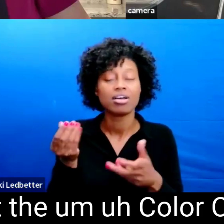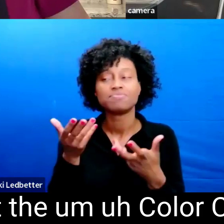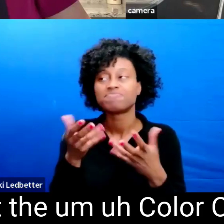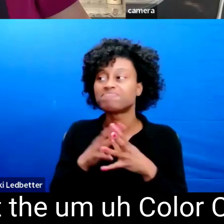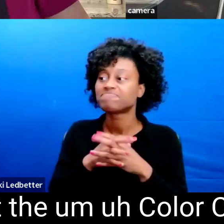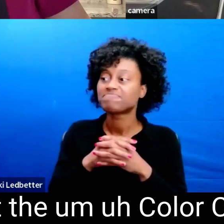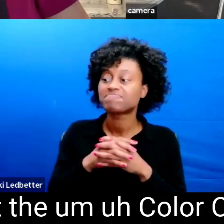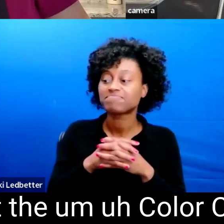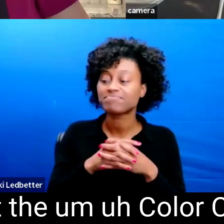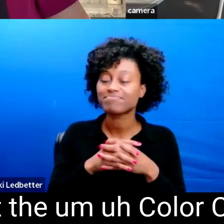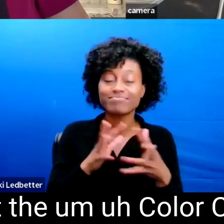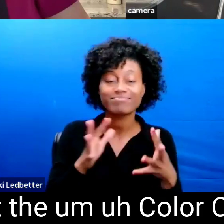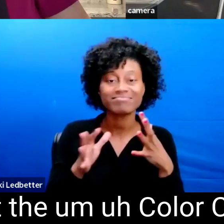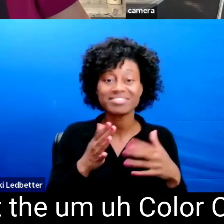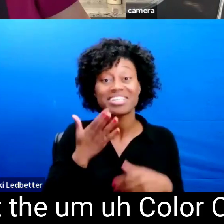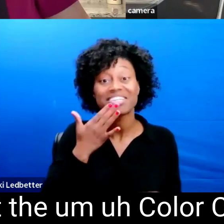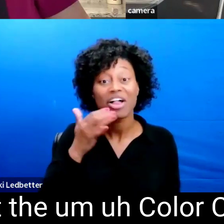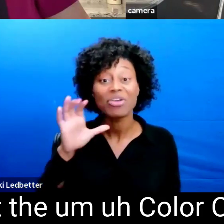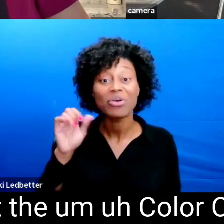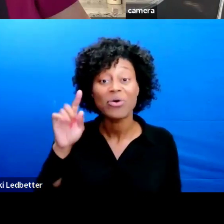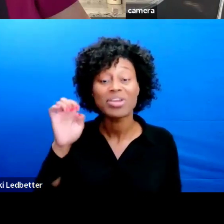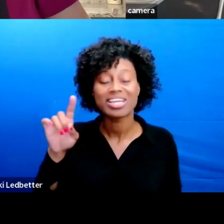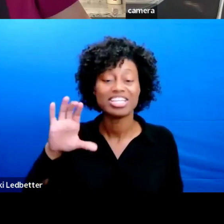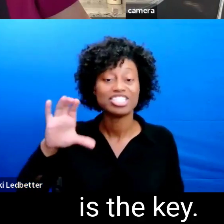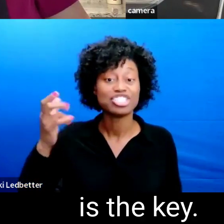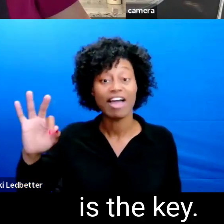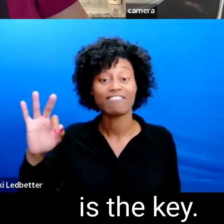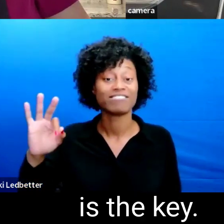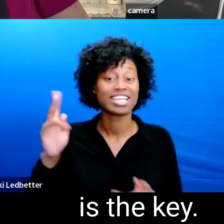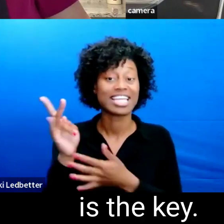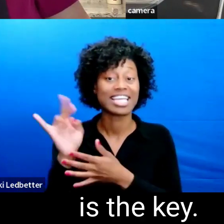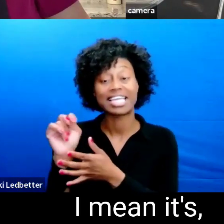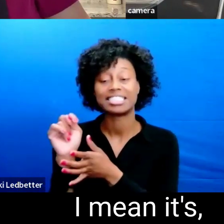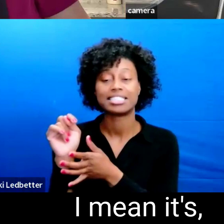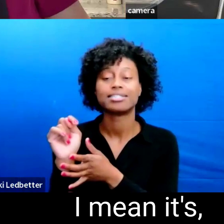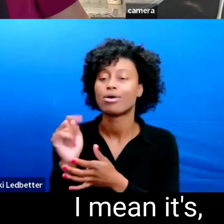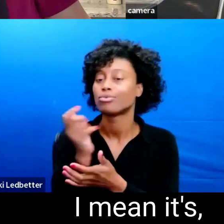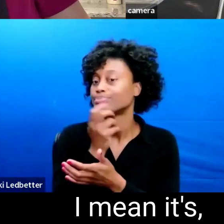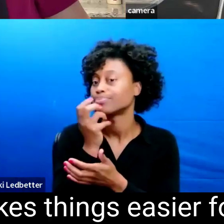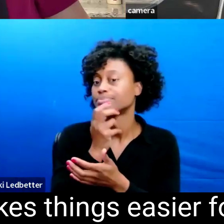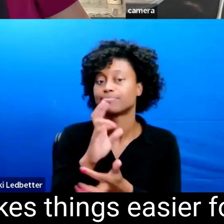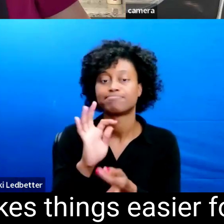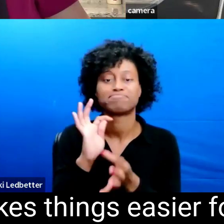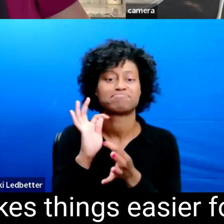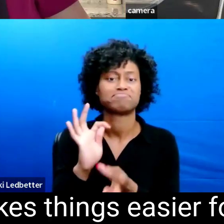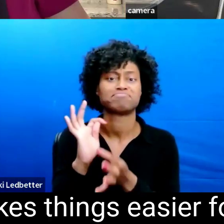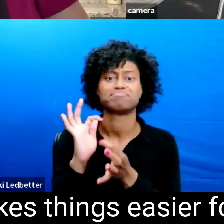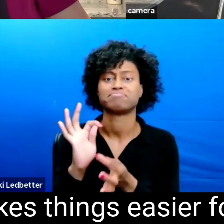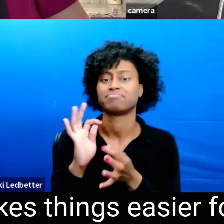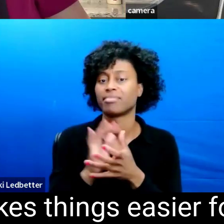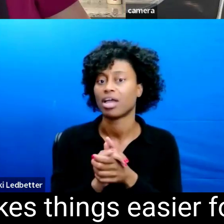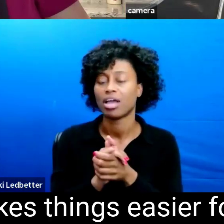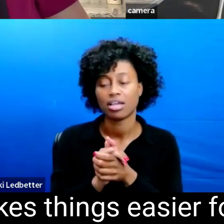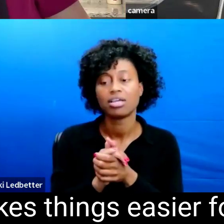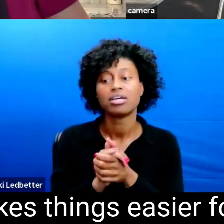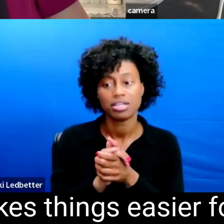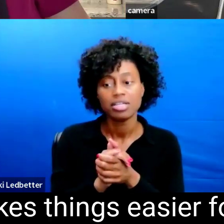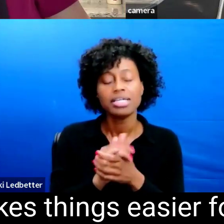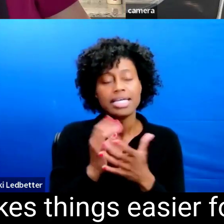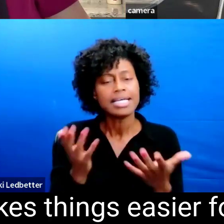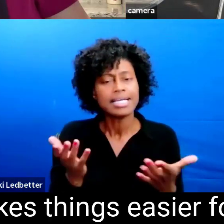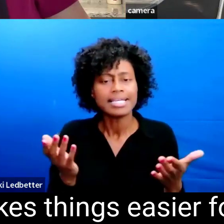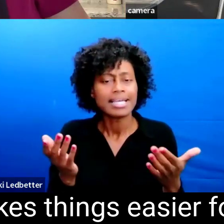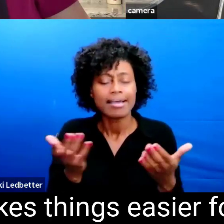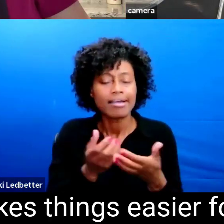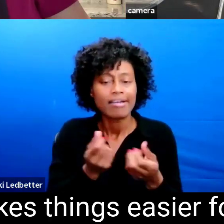the color coded chef kit is the key. I mean, it's just makes things